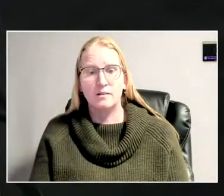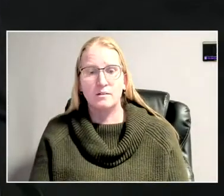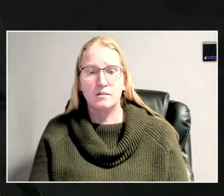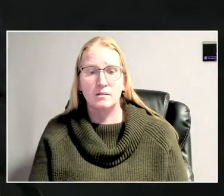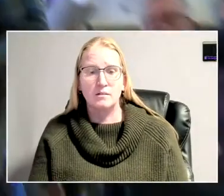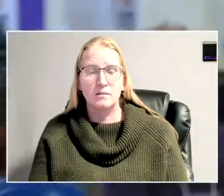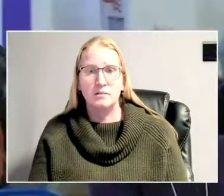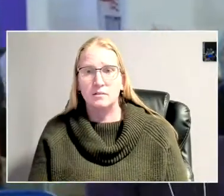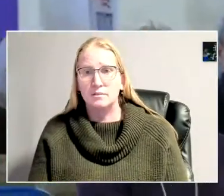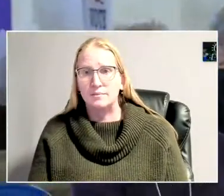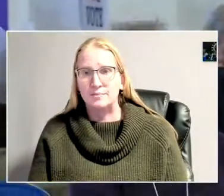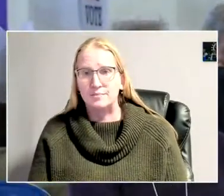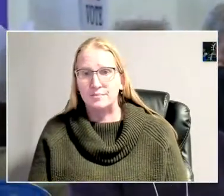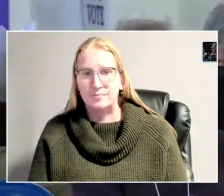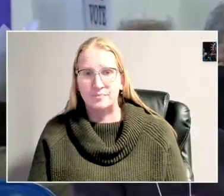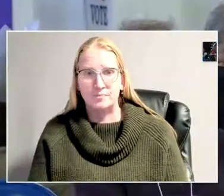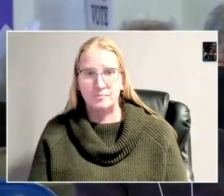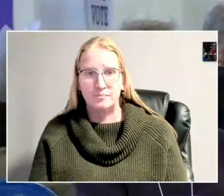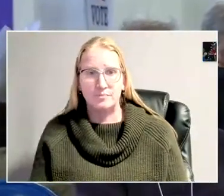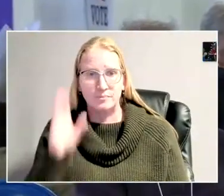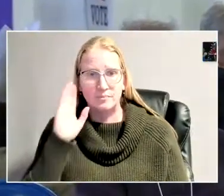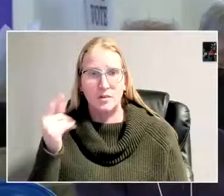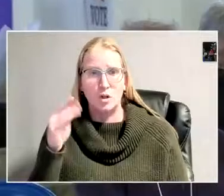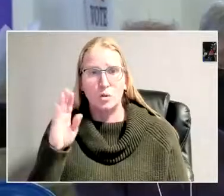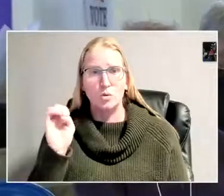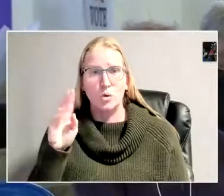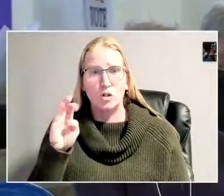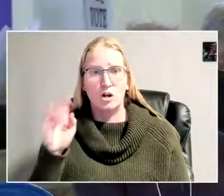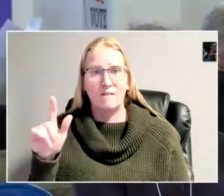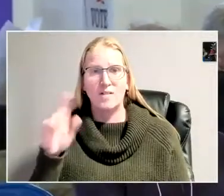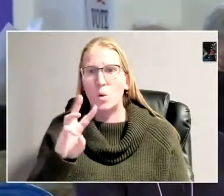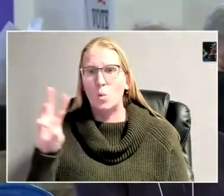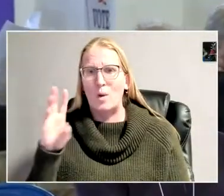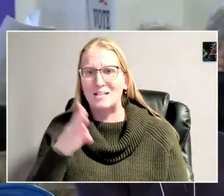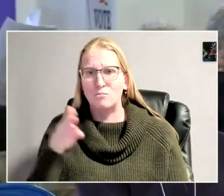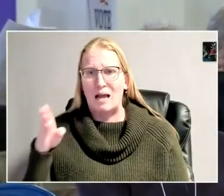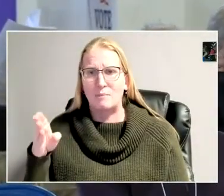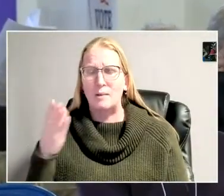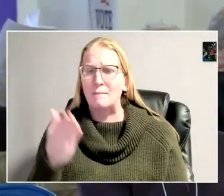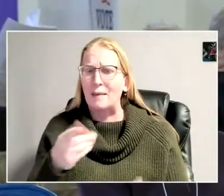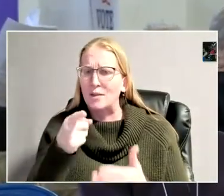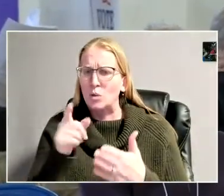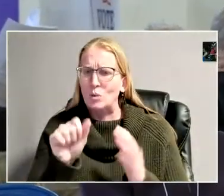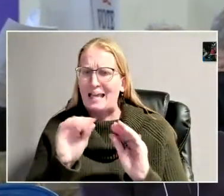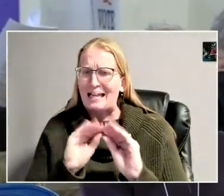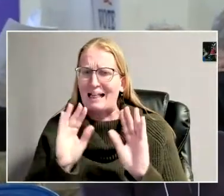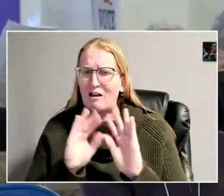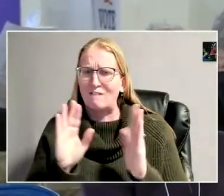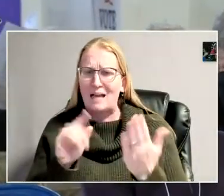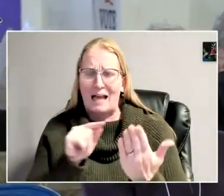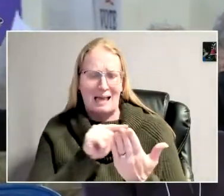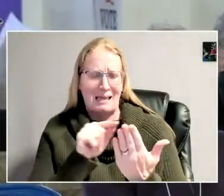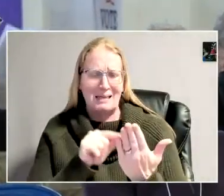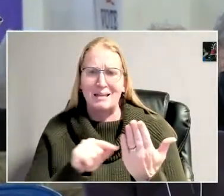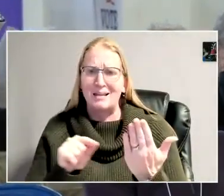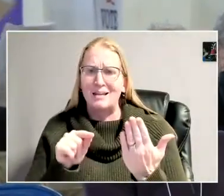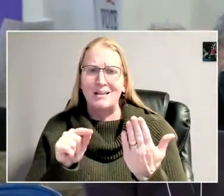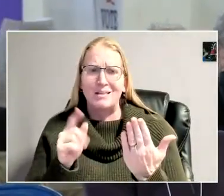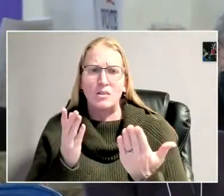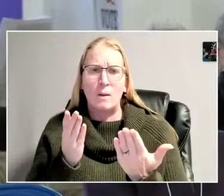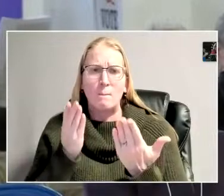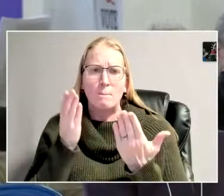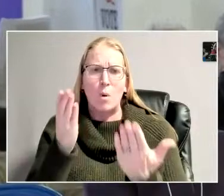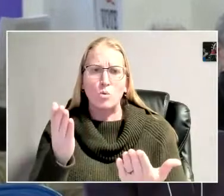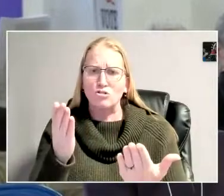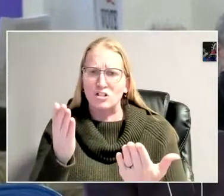Carville George Carville West brle Mr M maybe you can clear this up the motion as just made seems to be missing some of